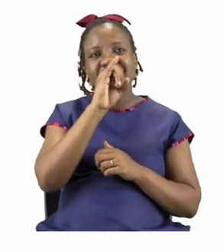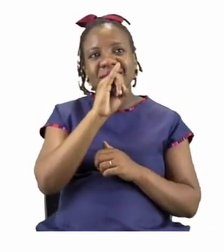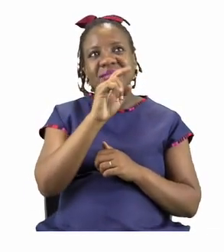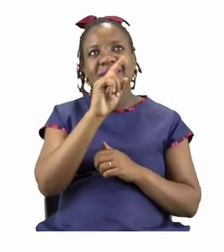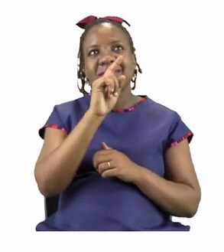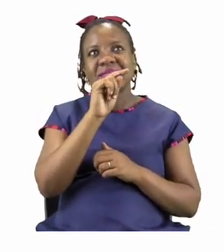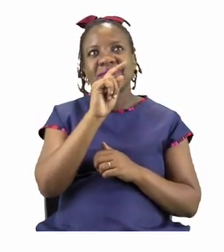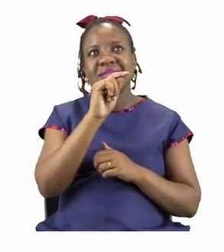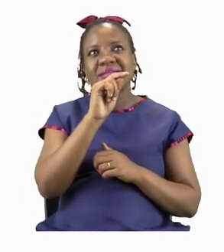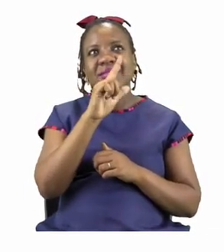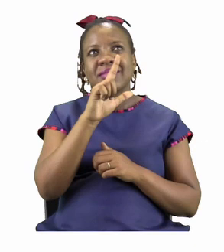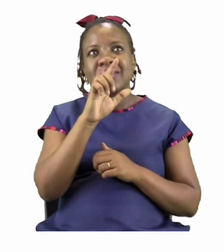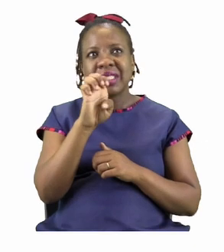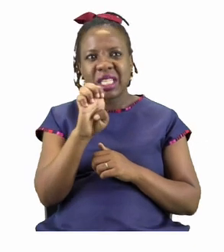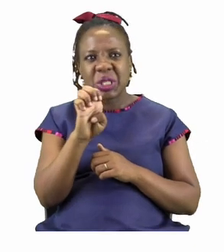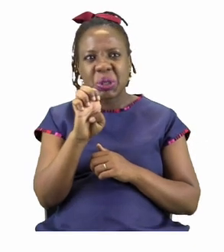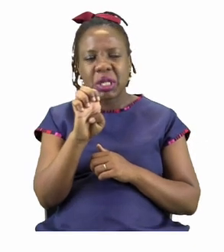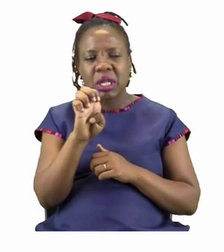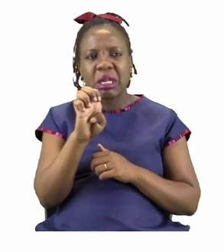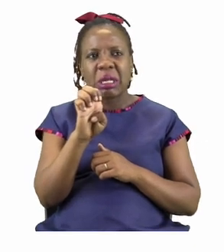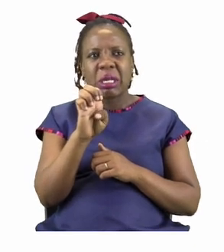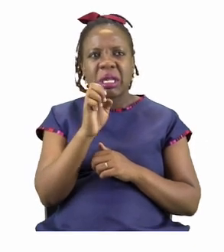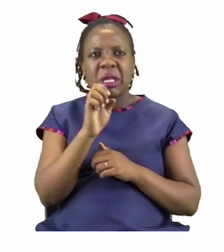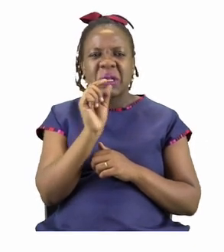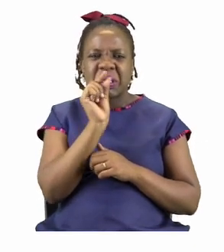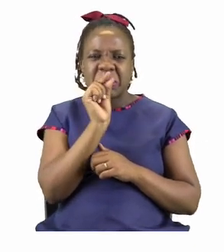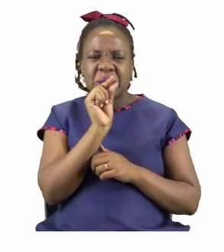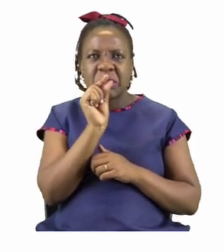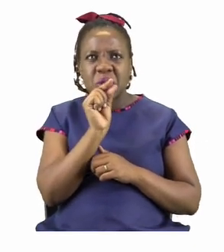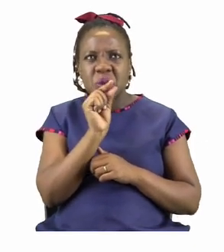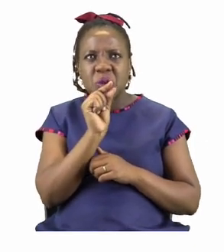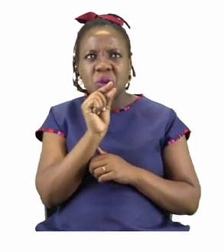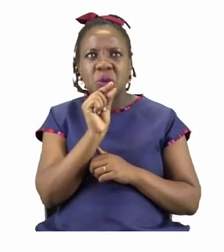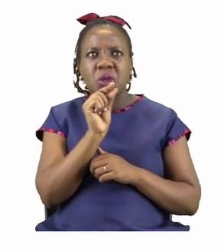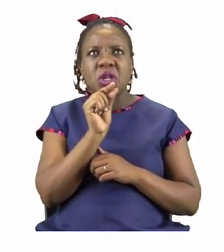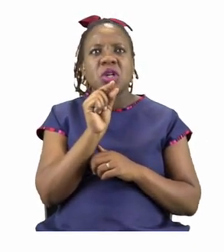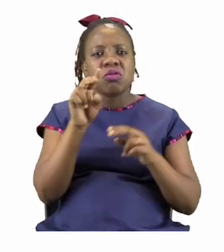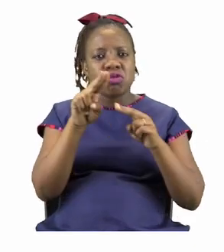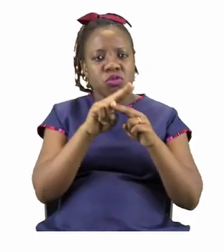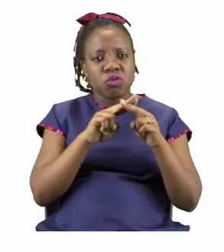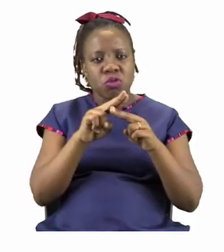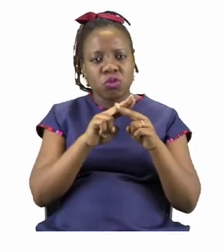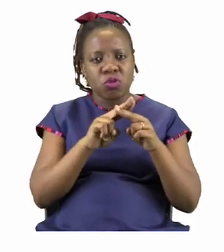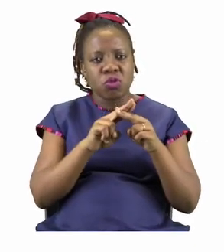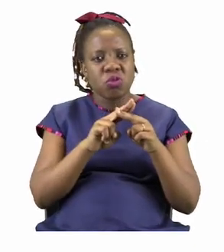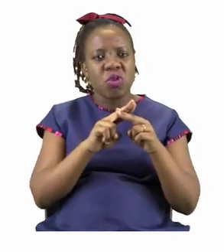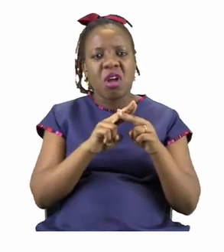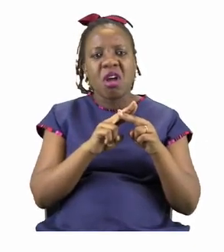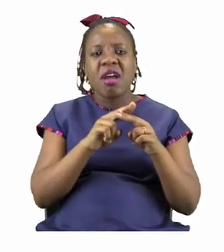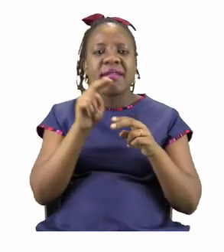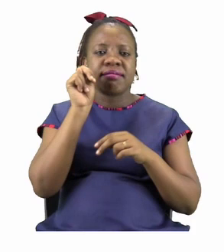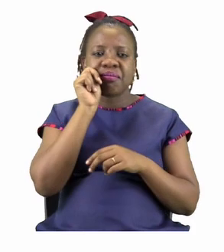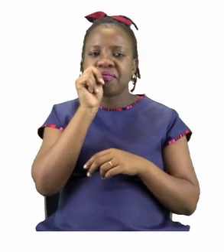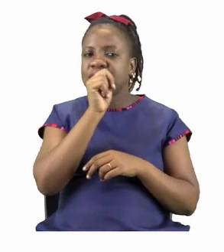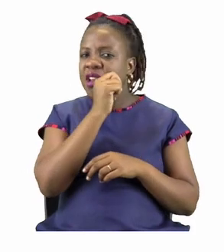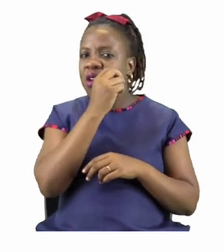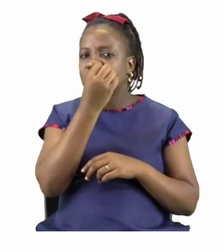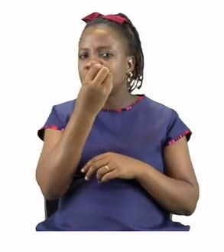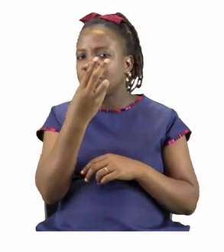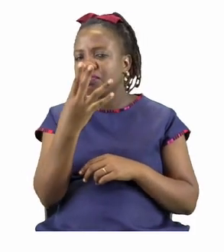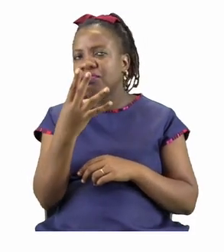a few is used for countable nouns. And then in the yellow block it